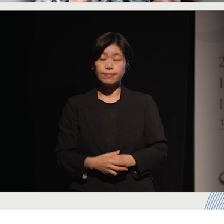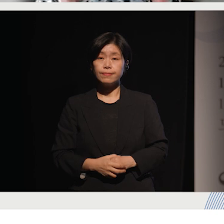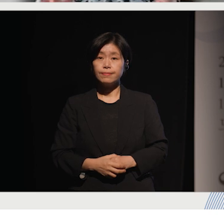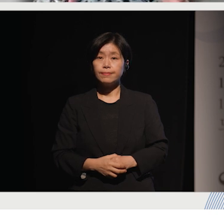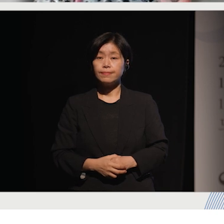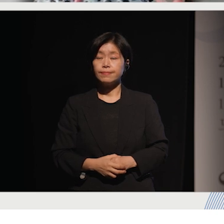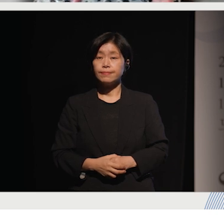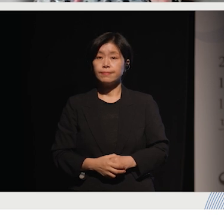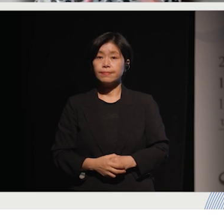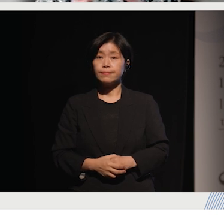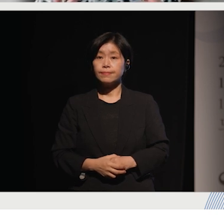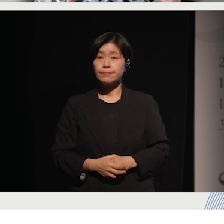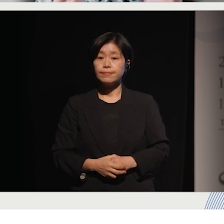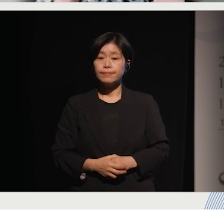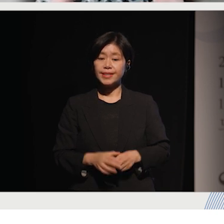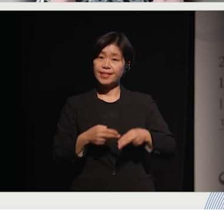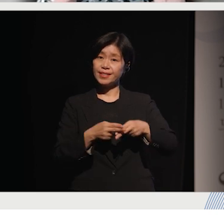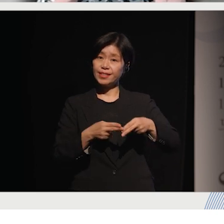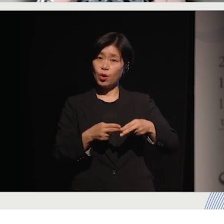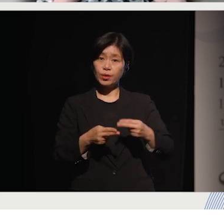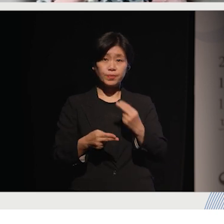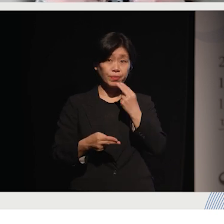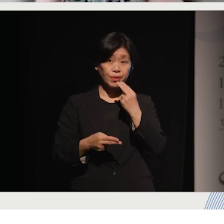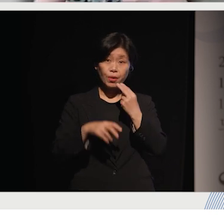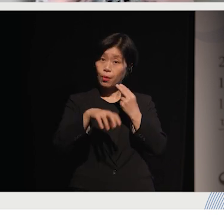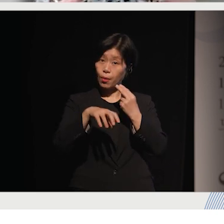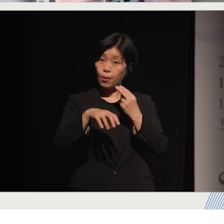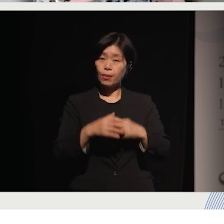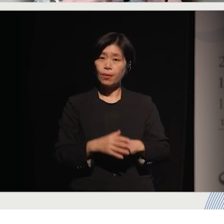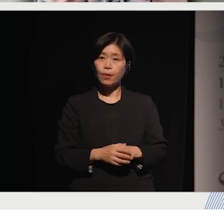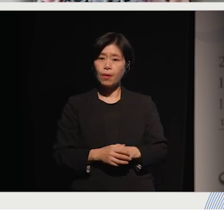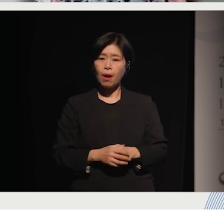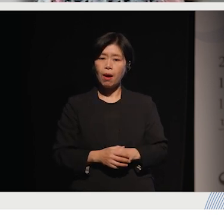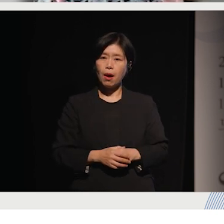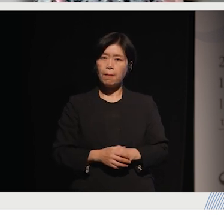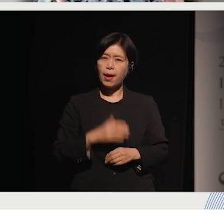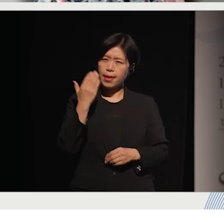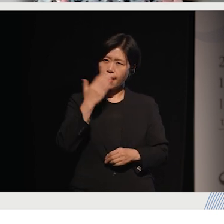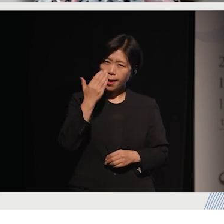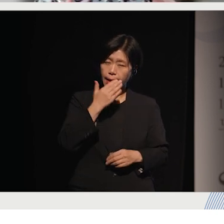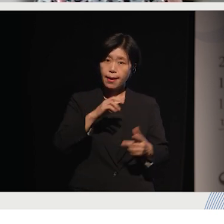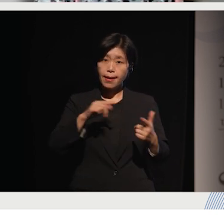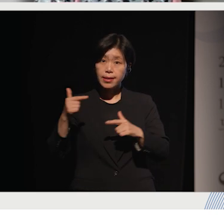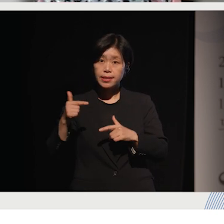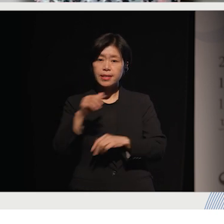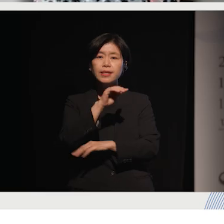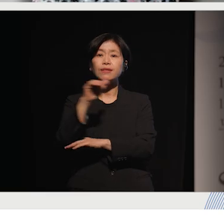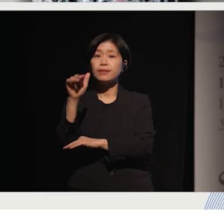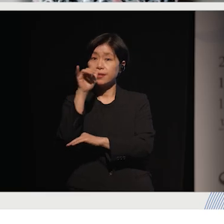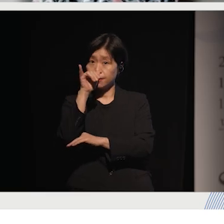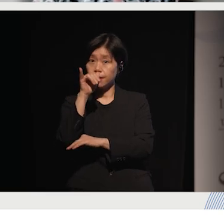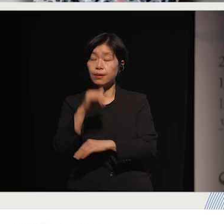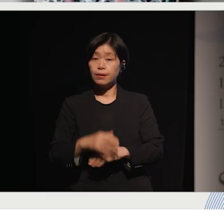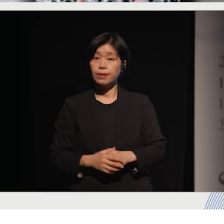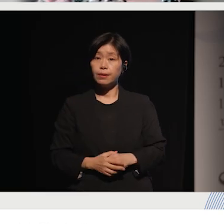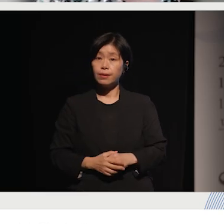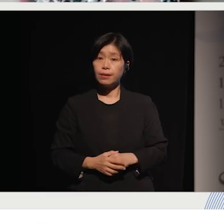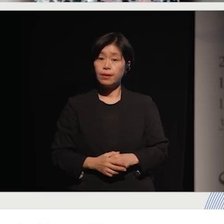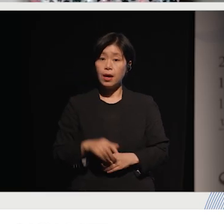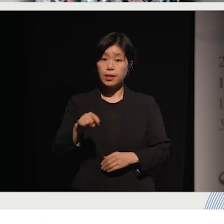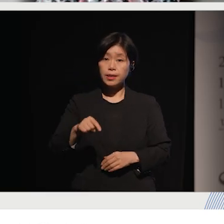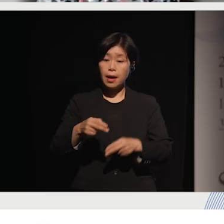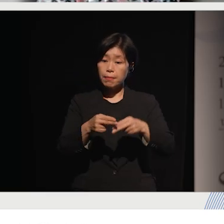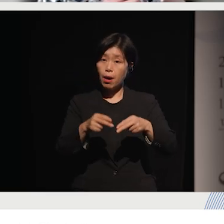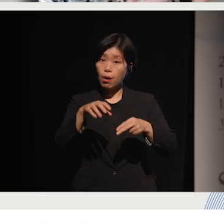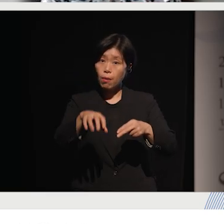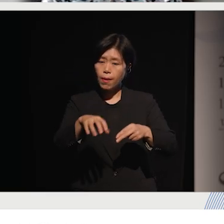are sanitation or health grades to decide how clean and safe a restaurant is. And the